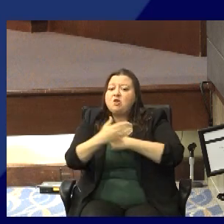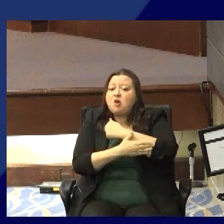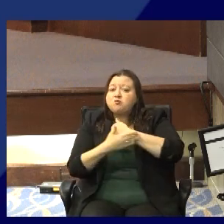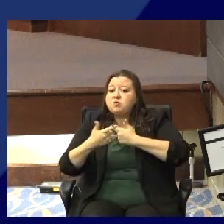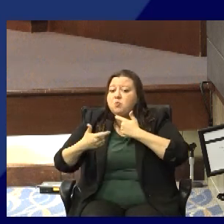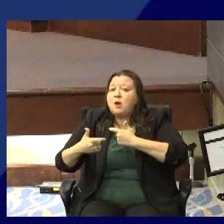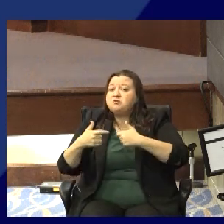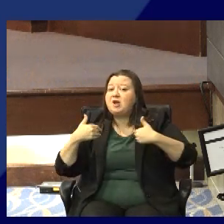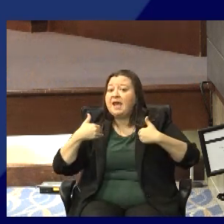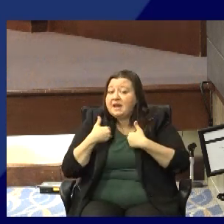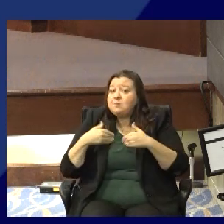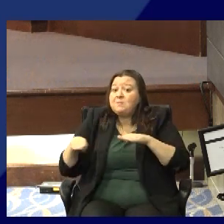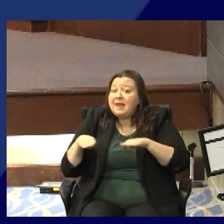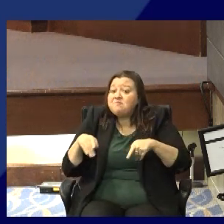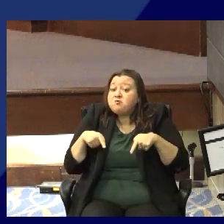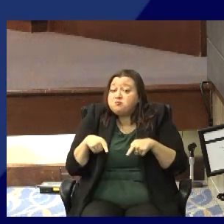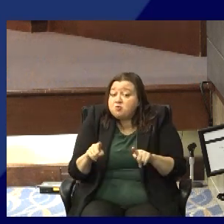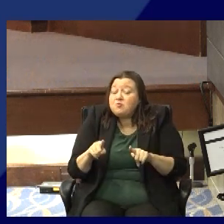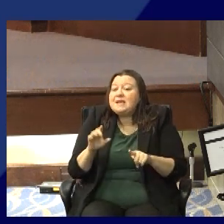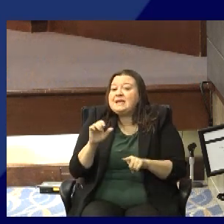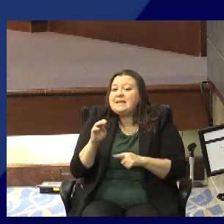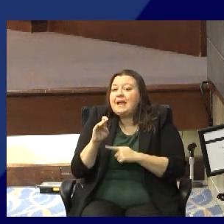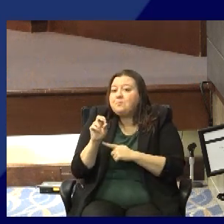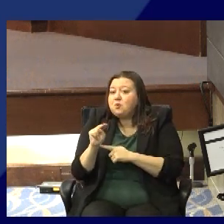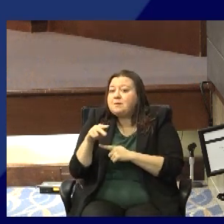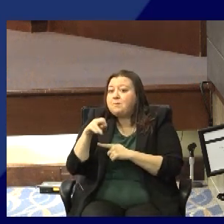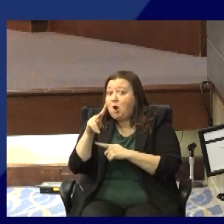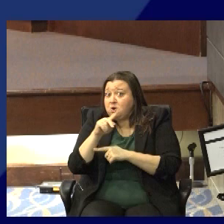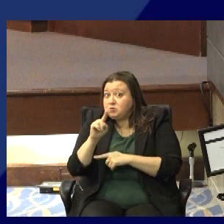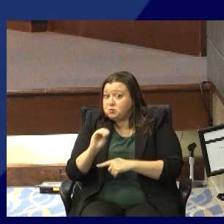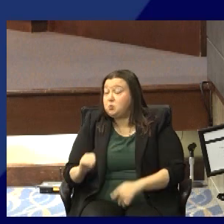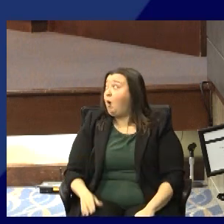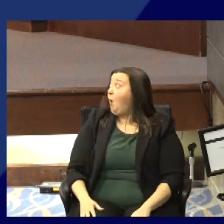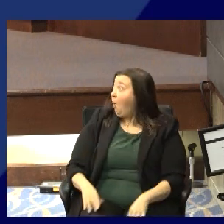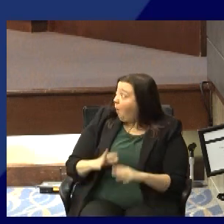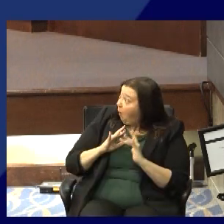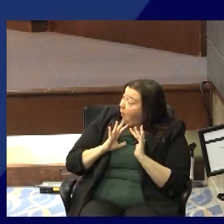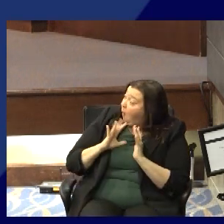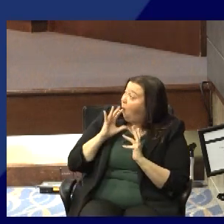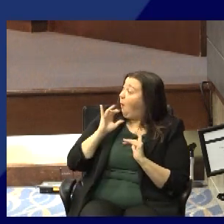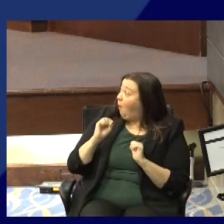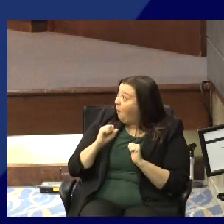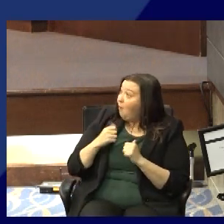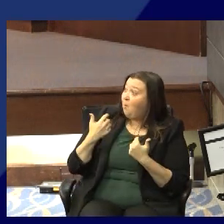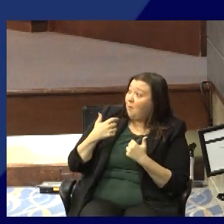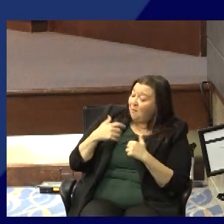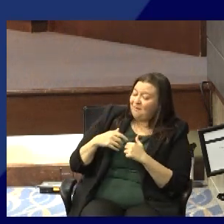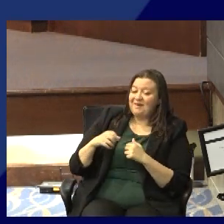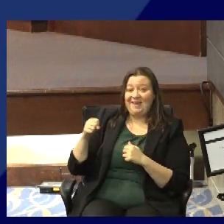behavior during the eclipse, the Cameron Park City. Oh. Not know that.